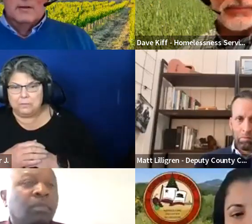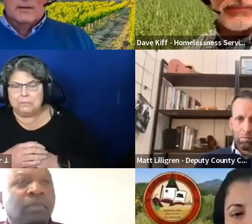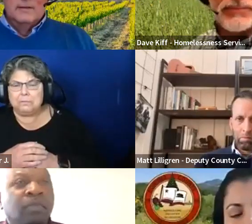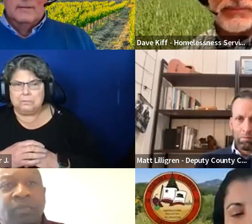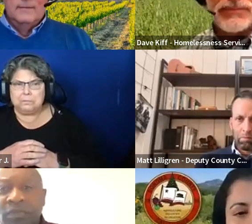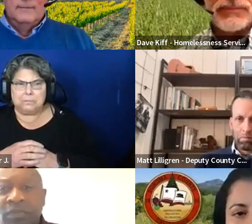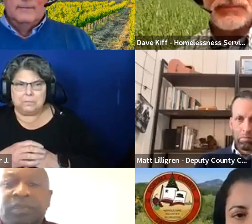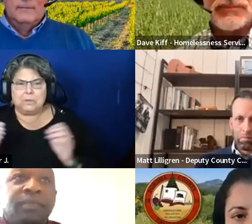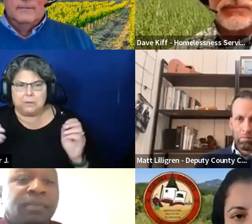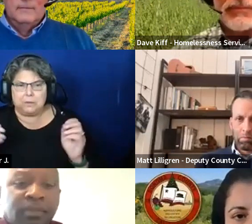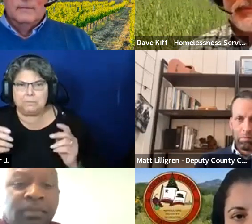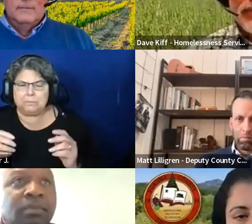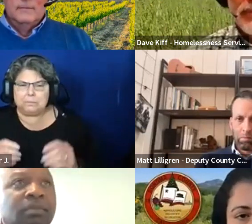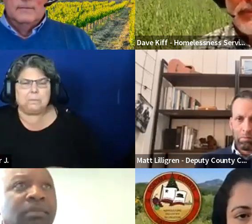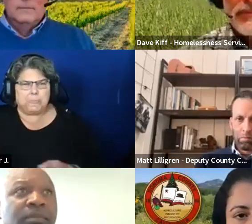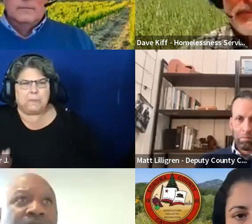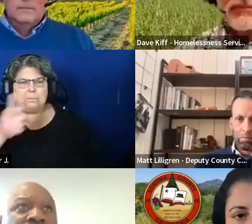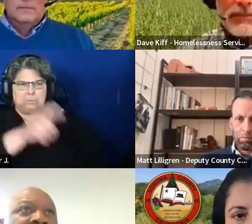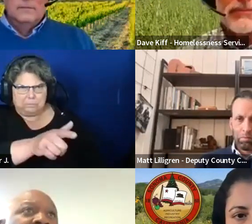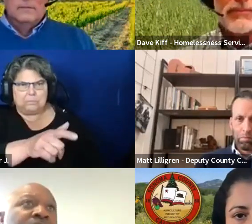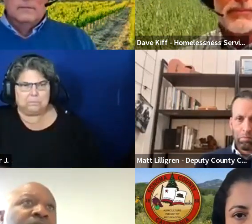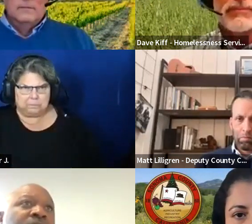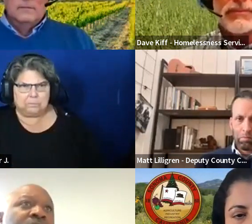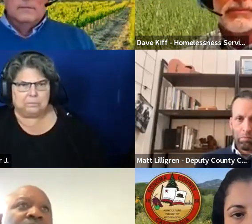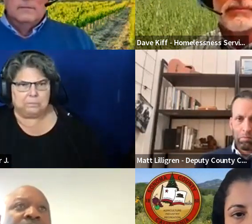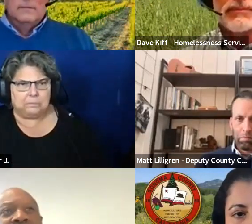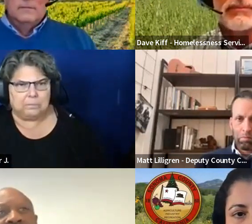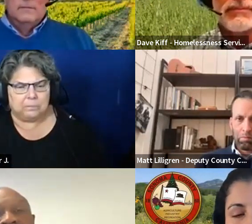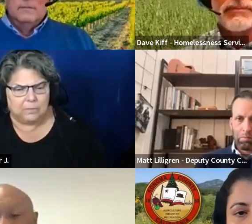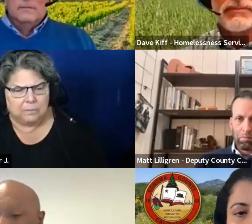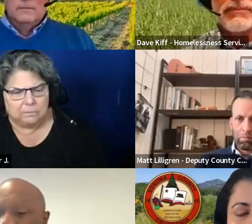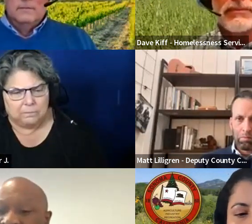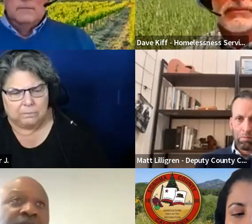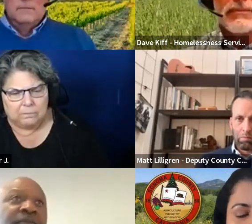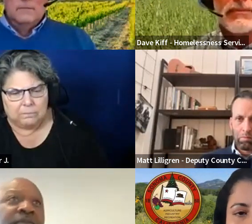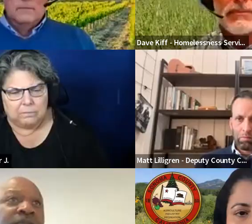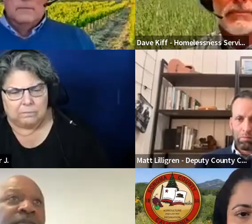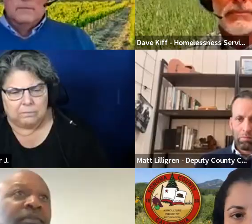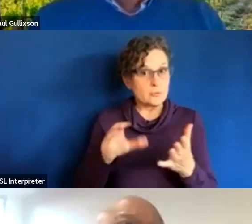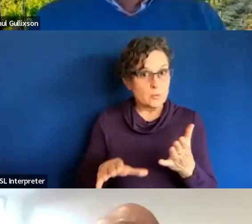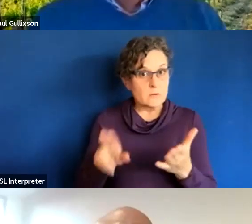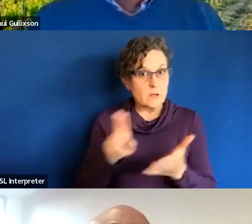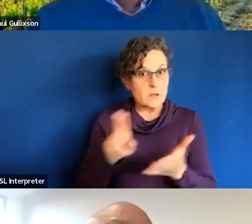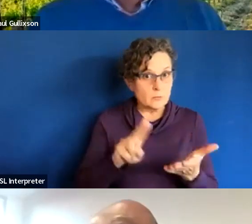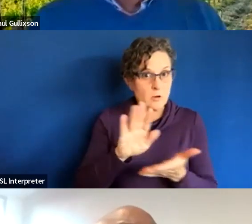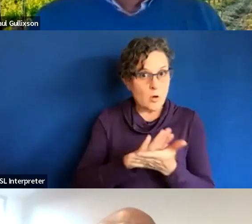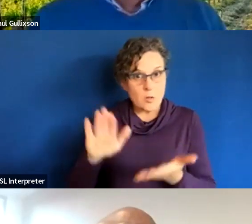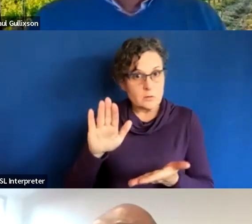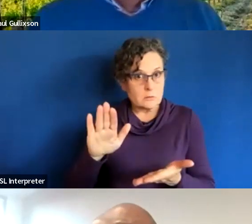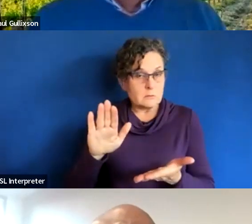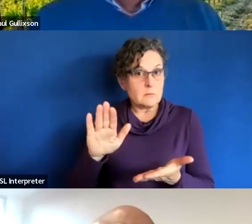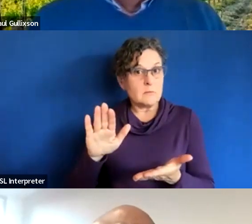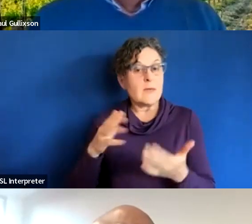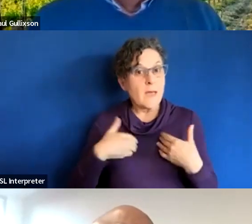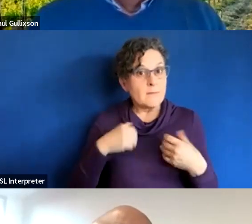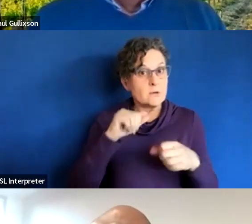Absolutely. Yeah. Including university students, college students. I mean, it's not the typical person that you would,